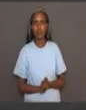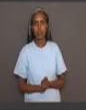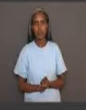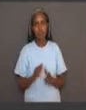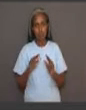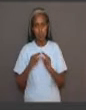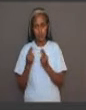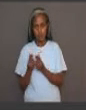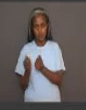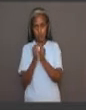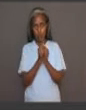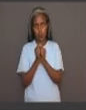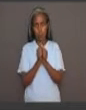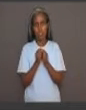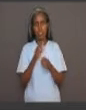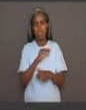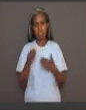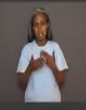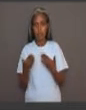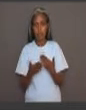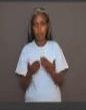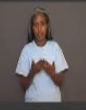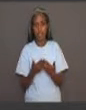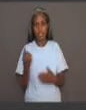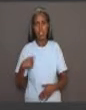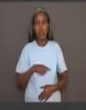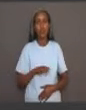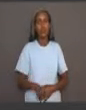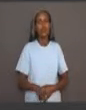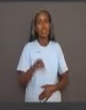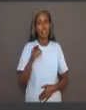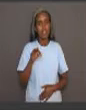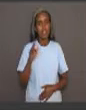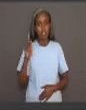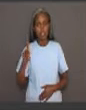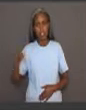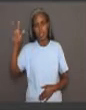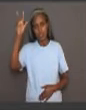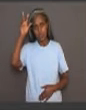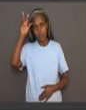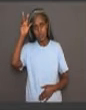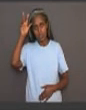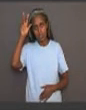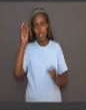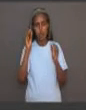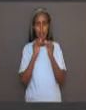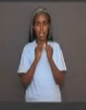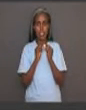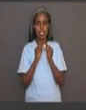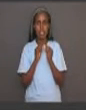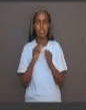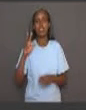With grouping and simplifying, we get k cubed